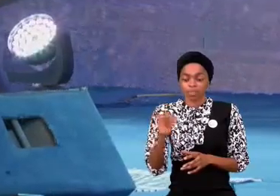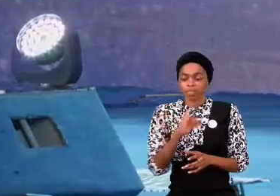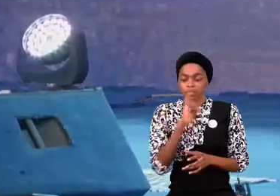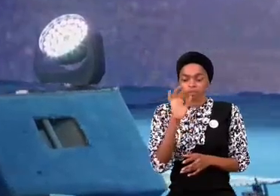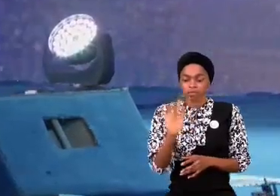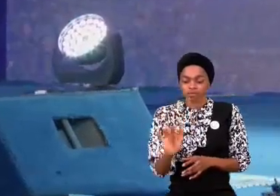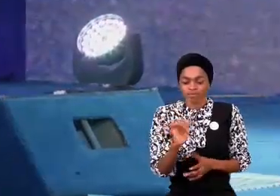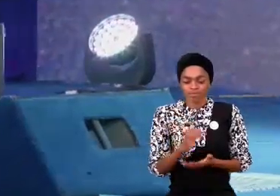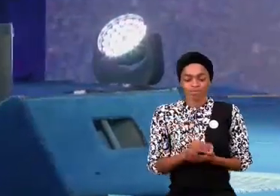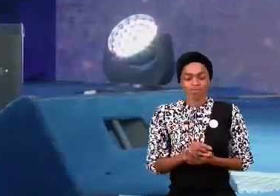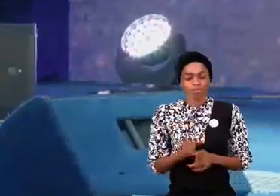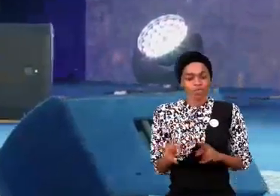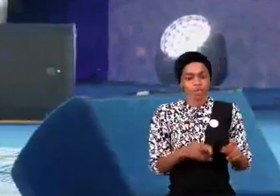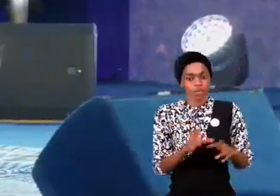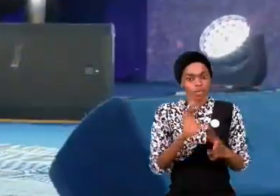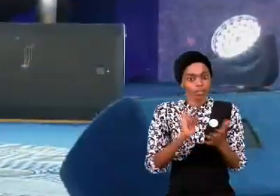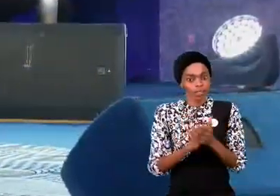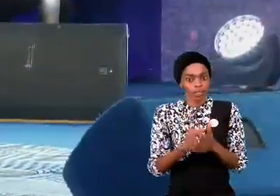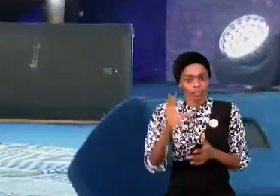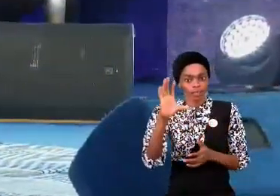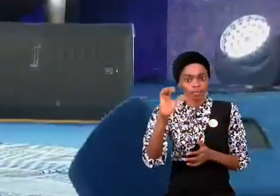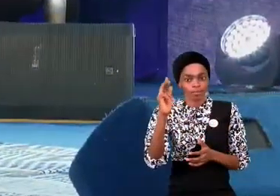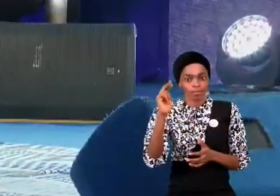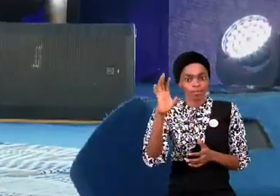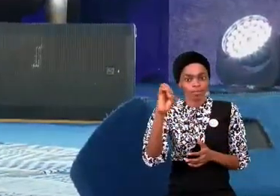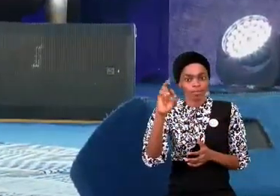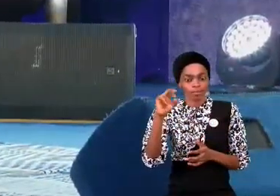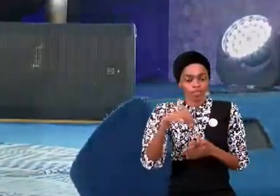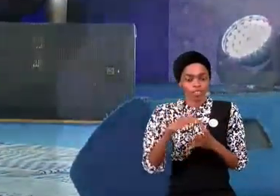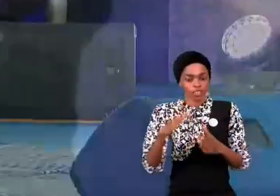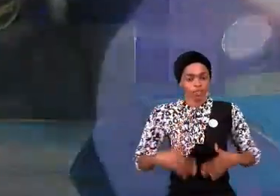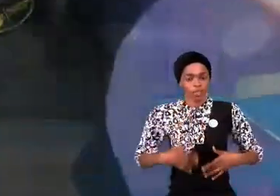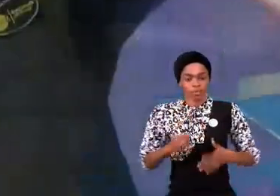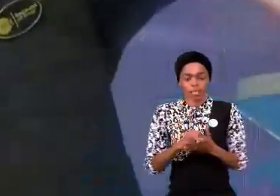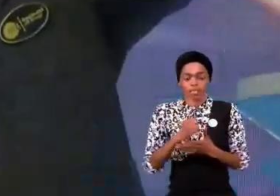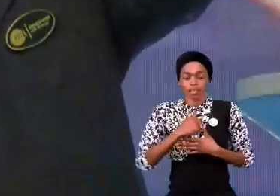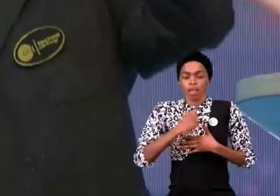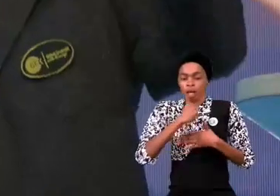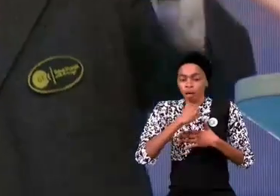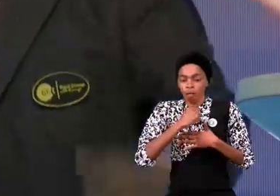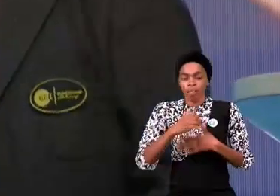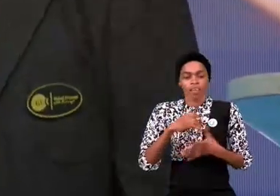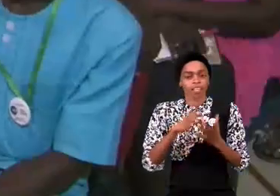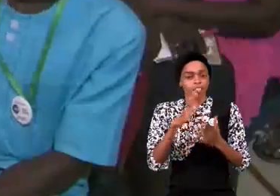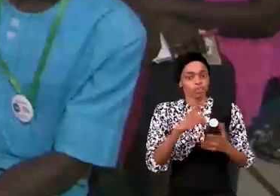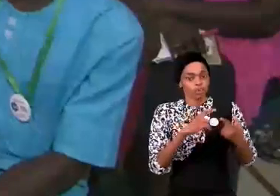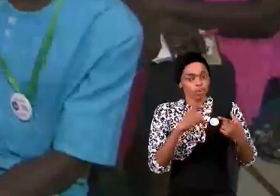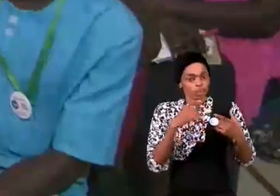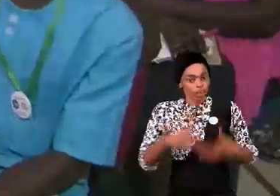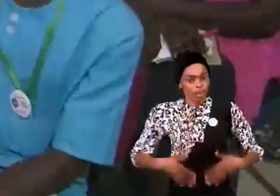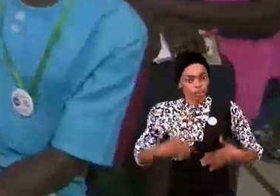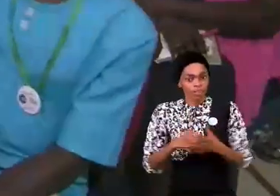there, that guilt there, that oppression there will be lifted up away from your life.